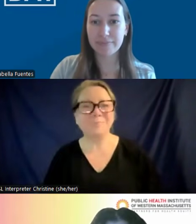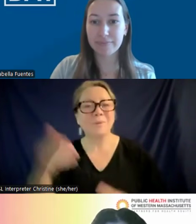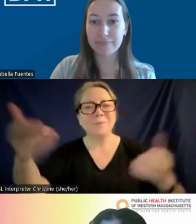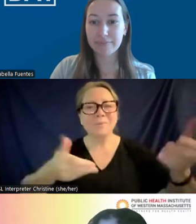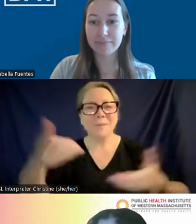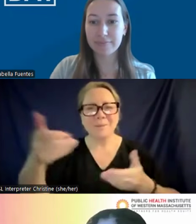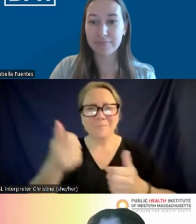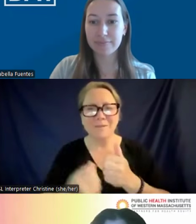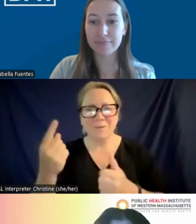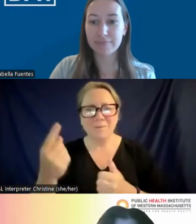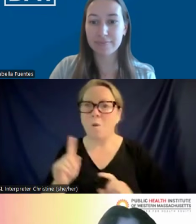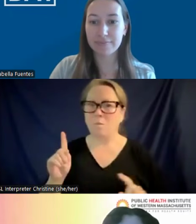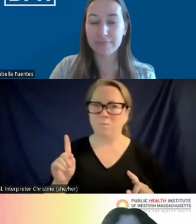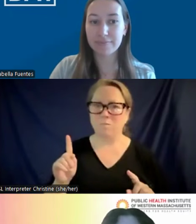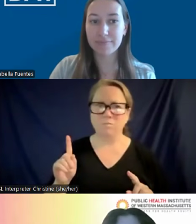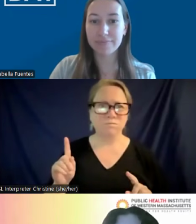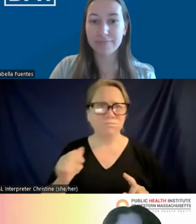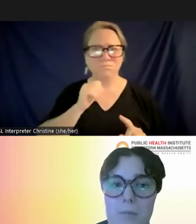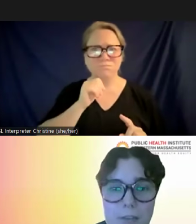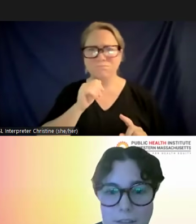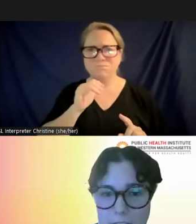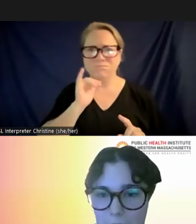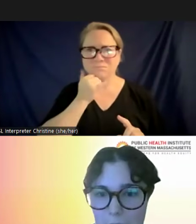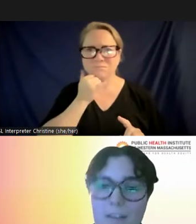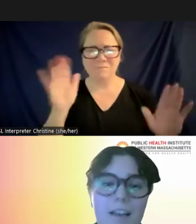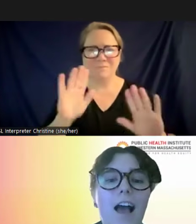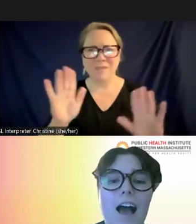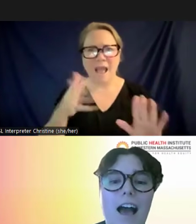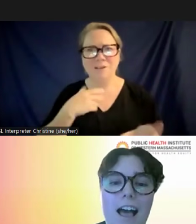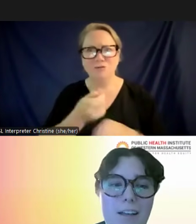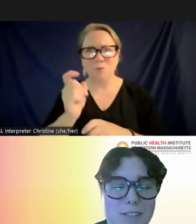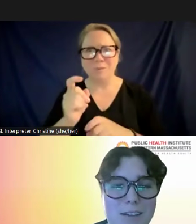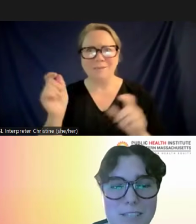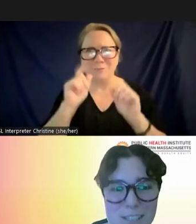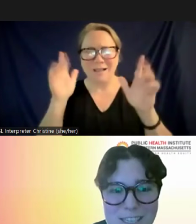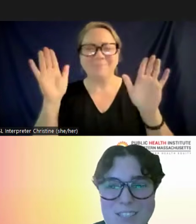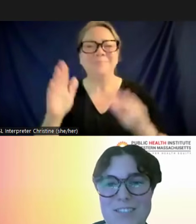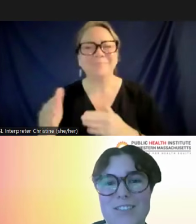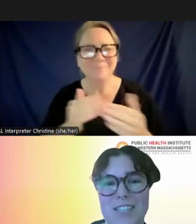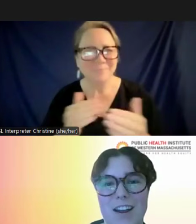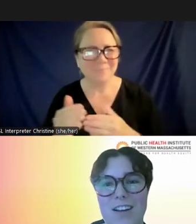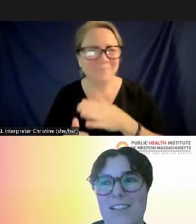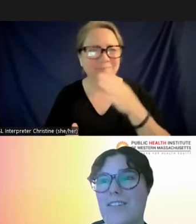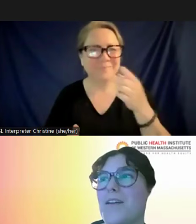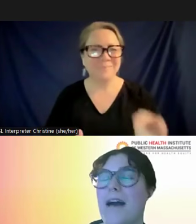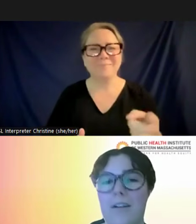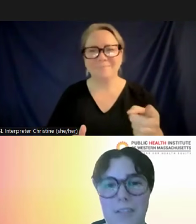everyone. Oh, that wasn't supposed to happen. That was spoilers galore. So I'm just going to share a little bit about